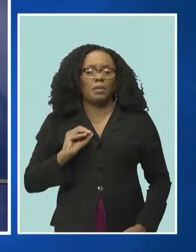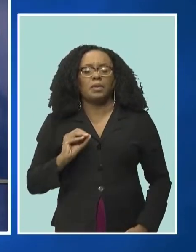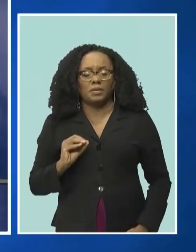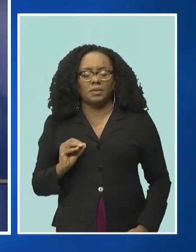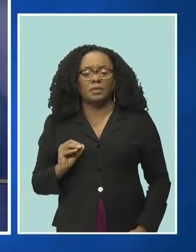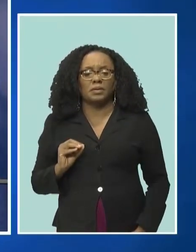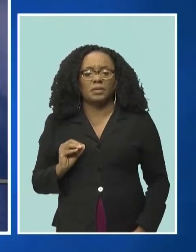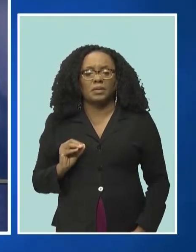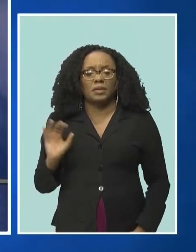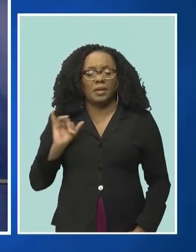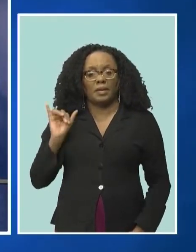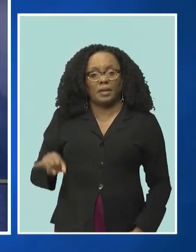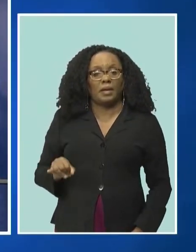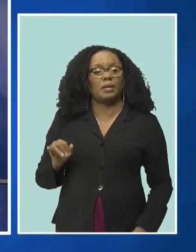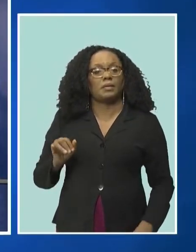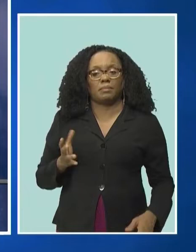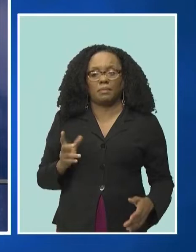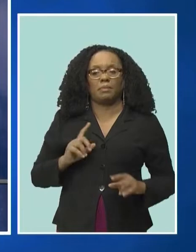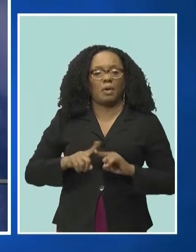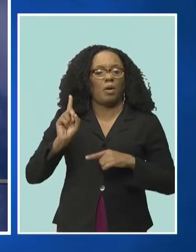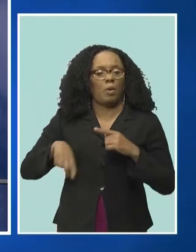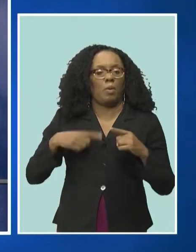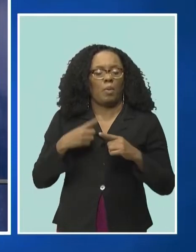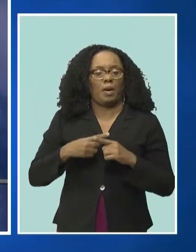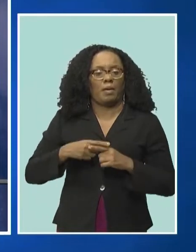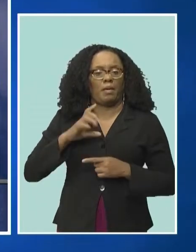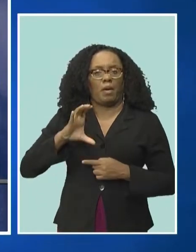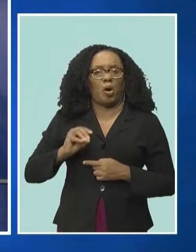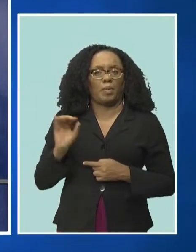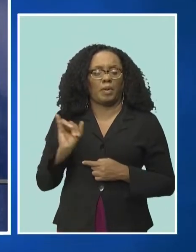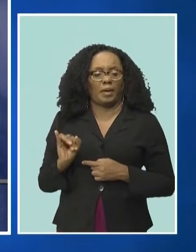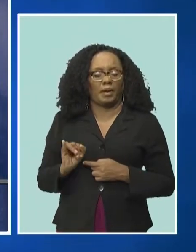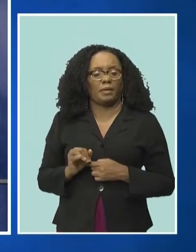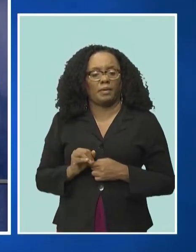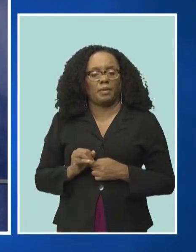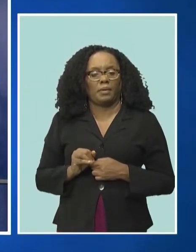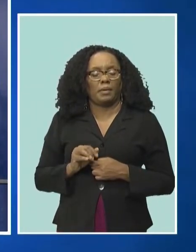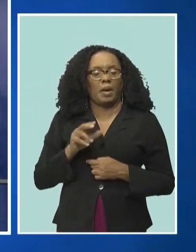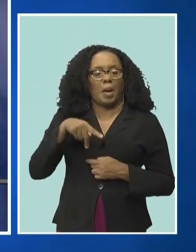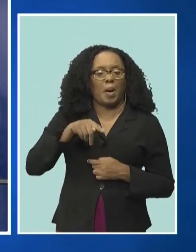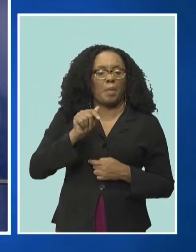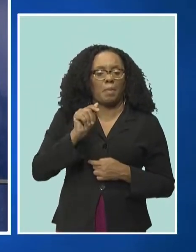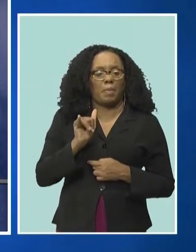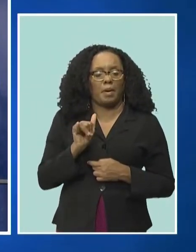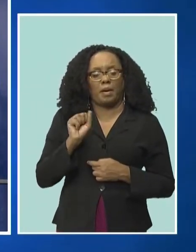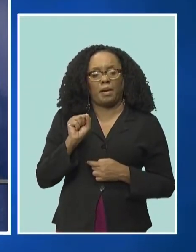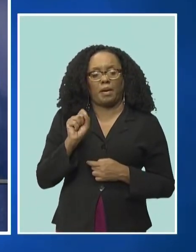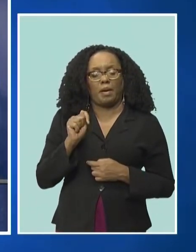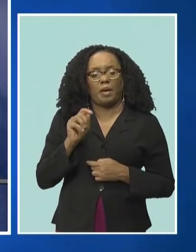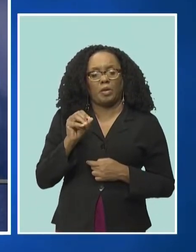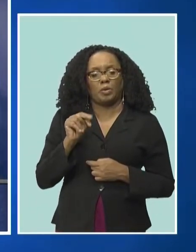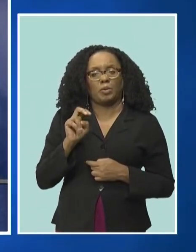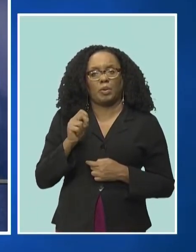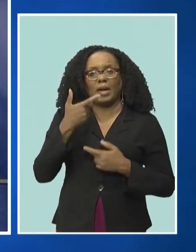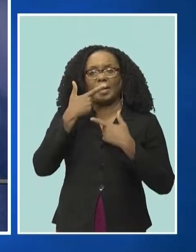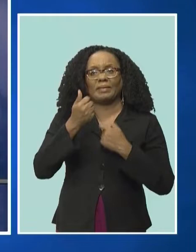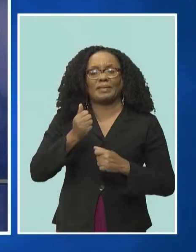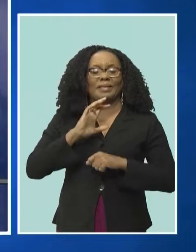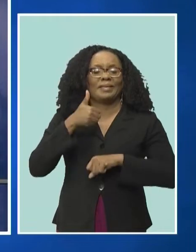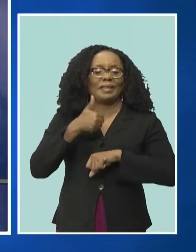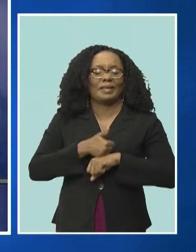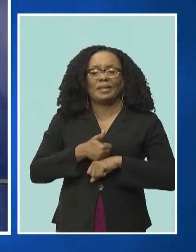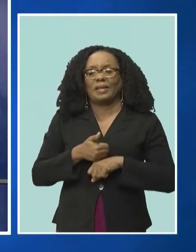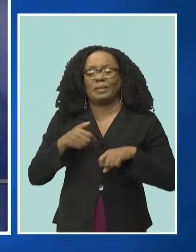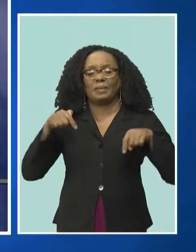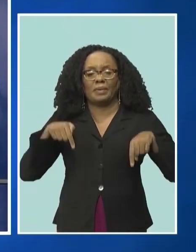Paystone indicates an interest in having either setting up operations in